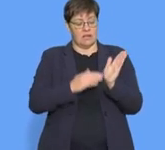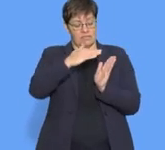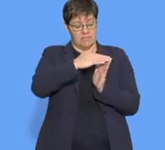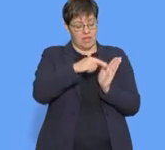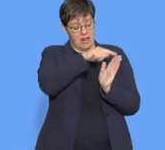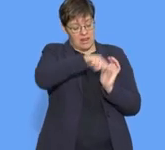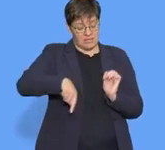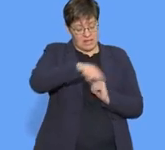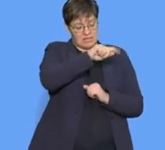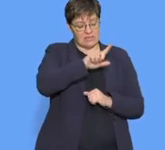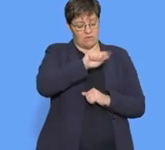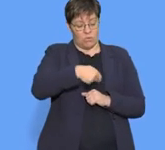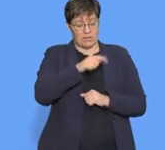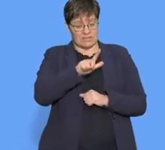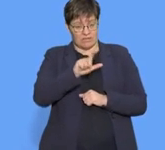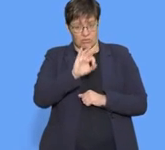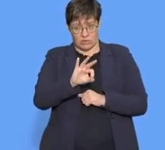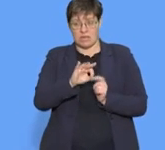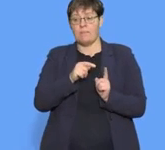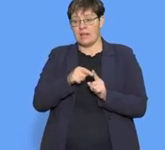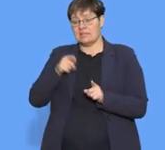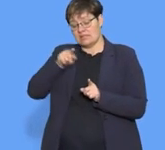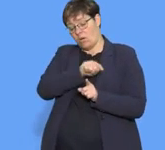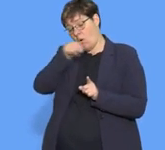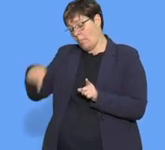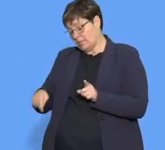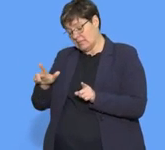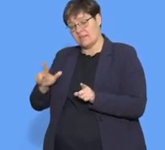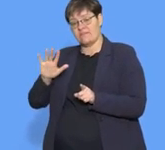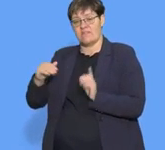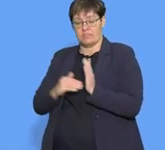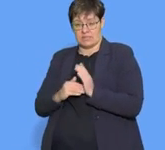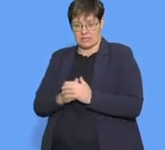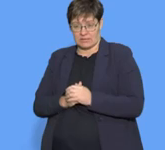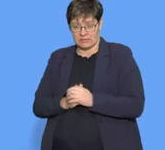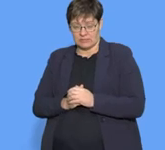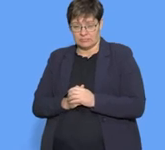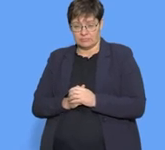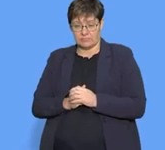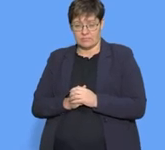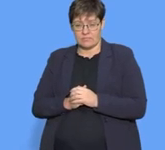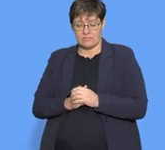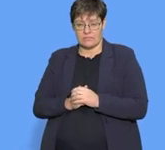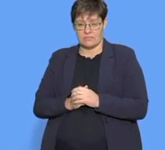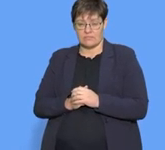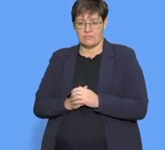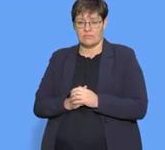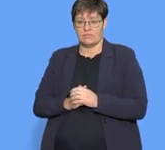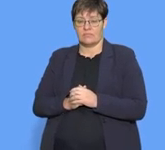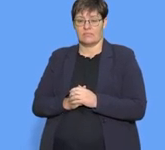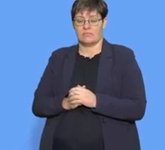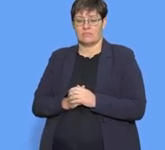we want to find the opposite side. So which ratio uses opposite